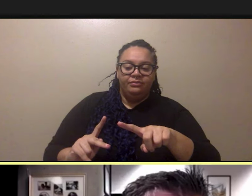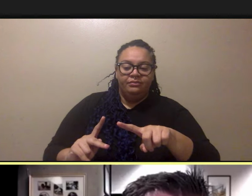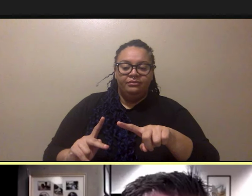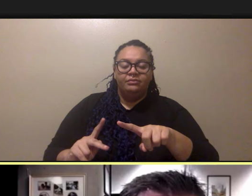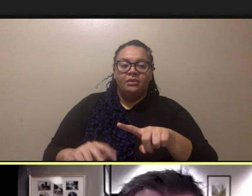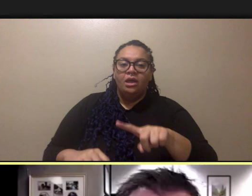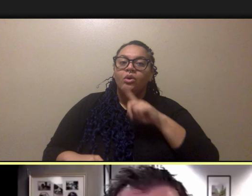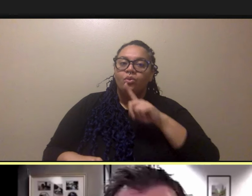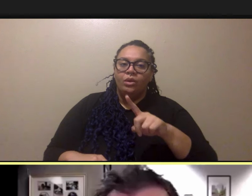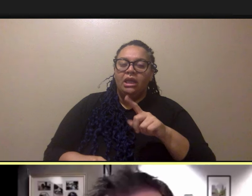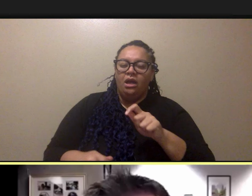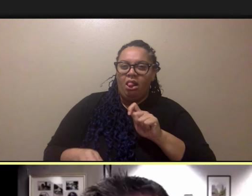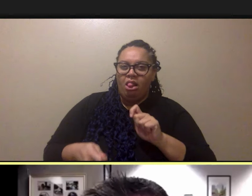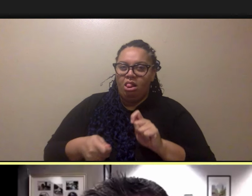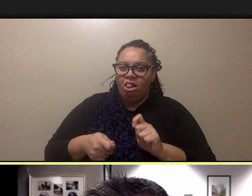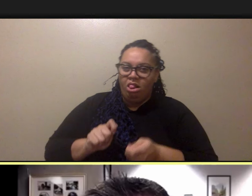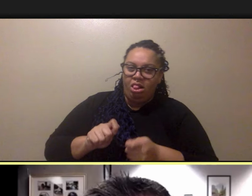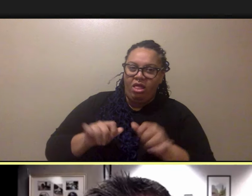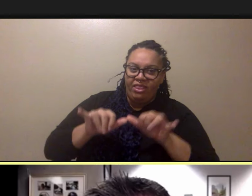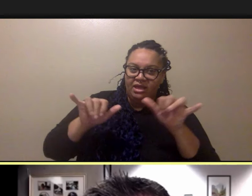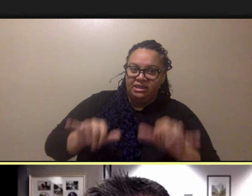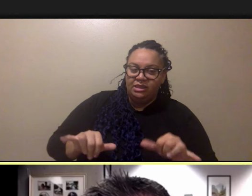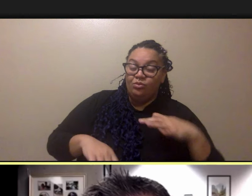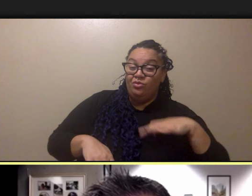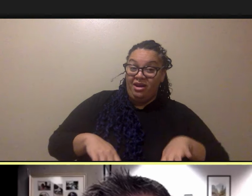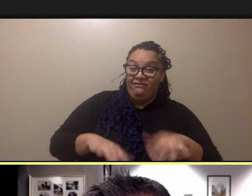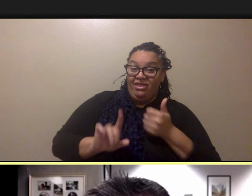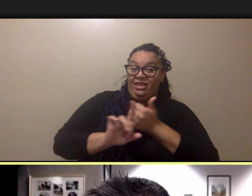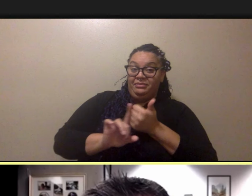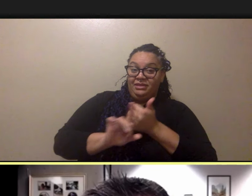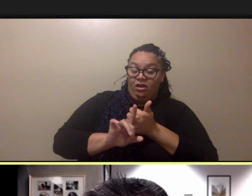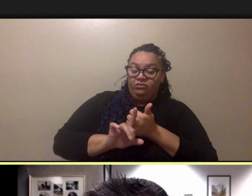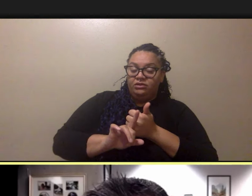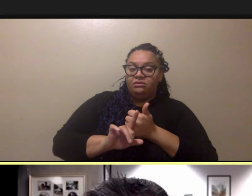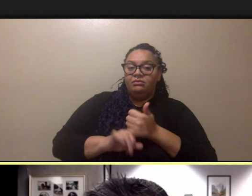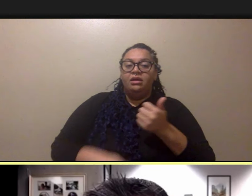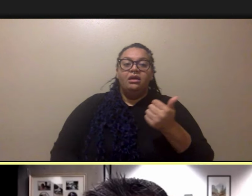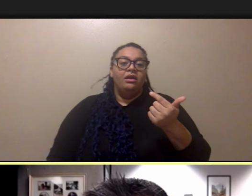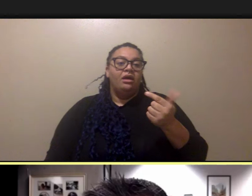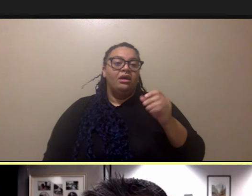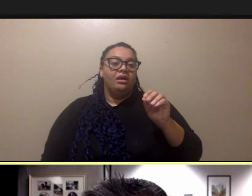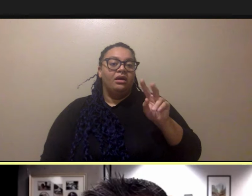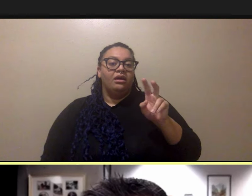they manipulated the system to benefit themselves. The governor of Virginia